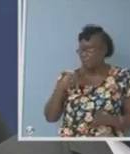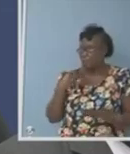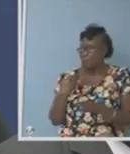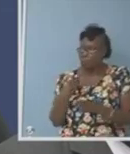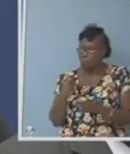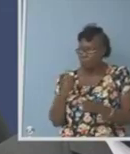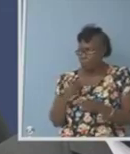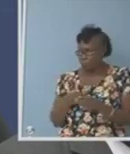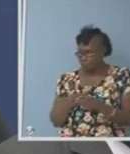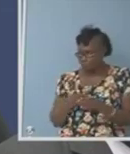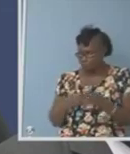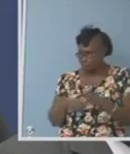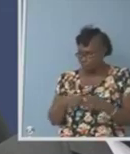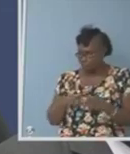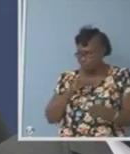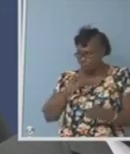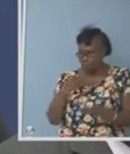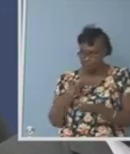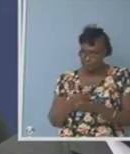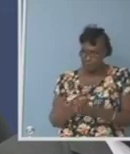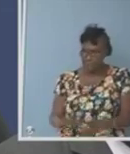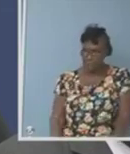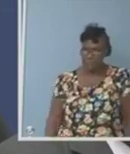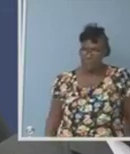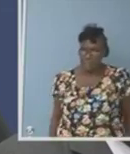of finances.